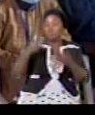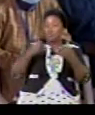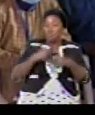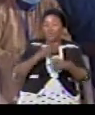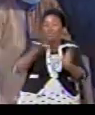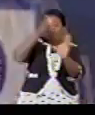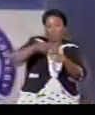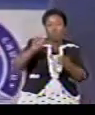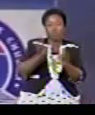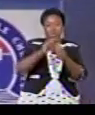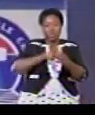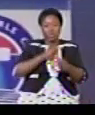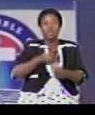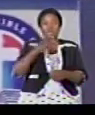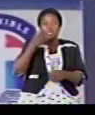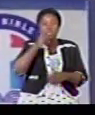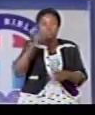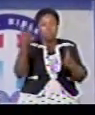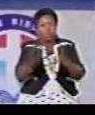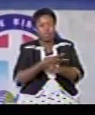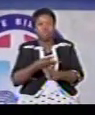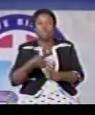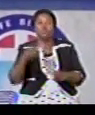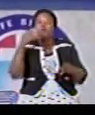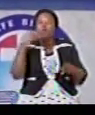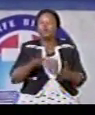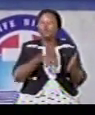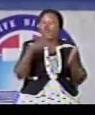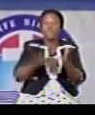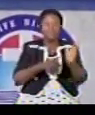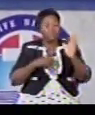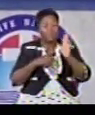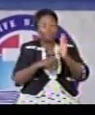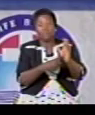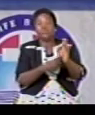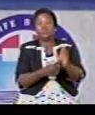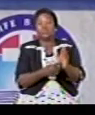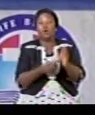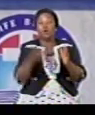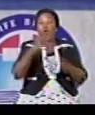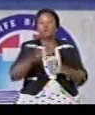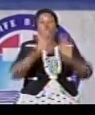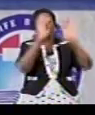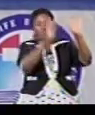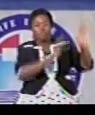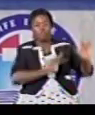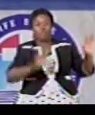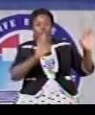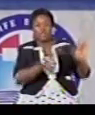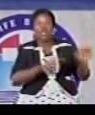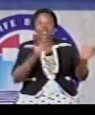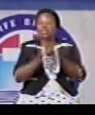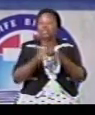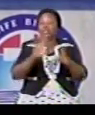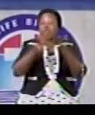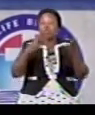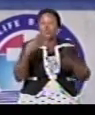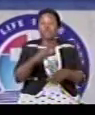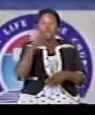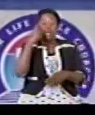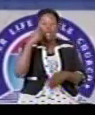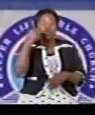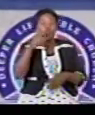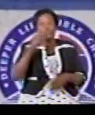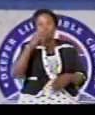a multiplication of this manifestation of mercy that opens the eyes of